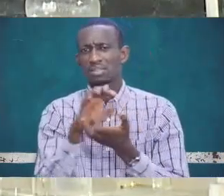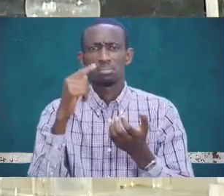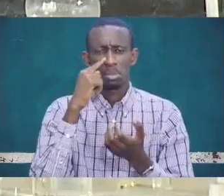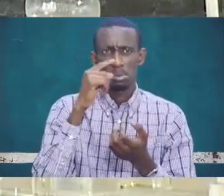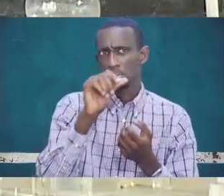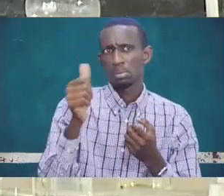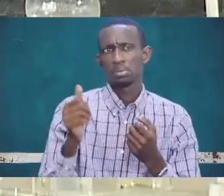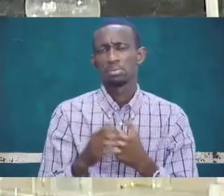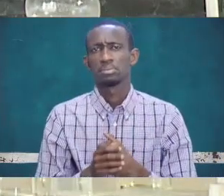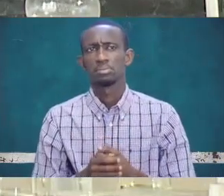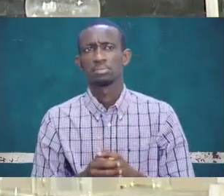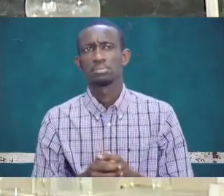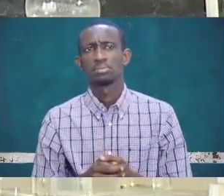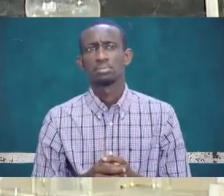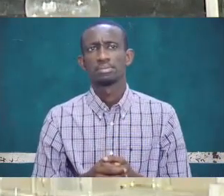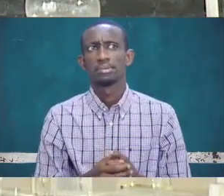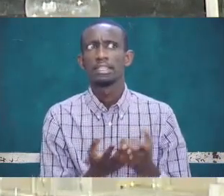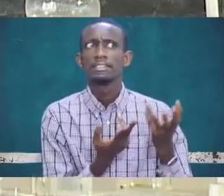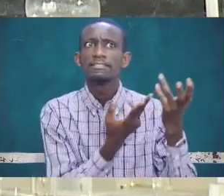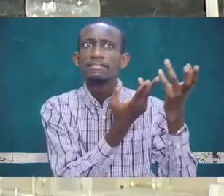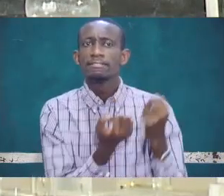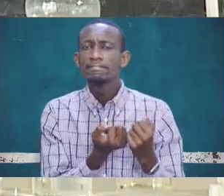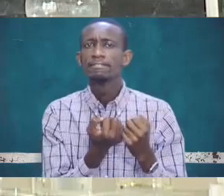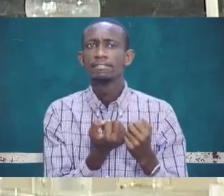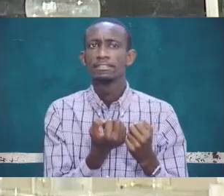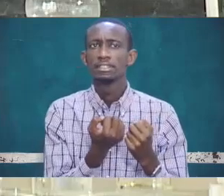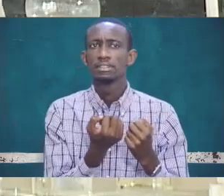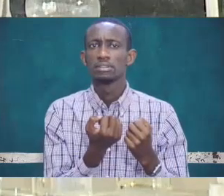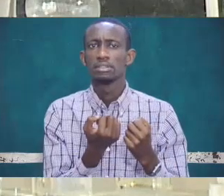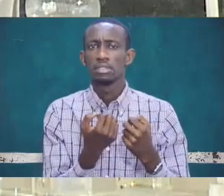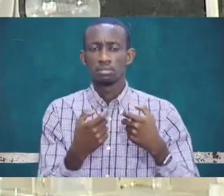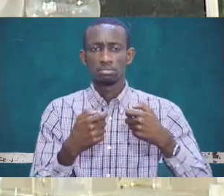This metal attracts the magnet.